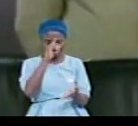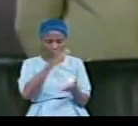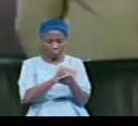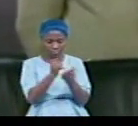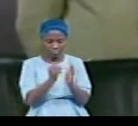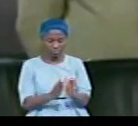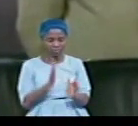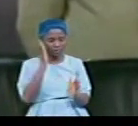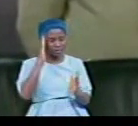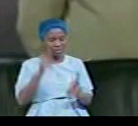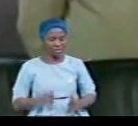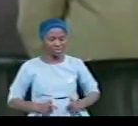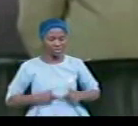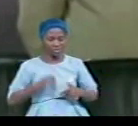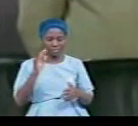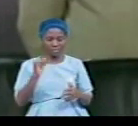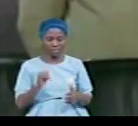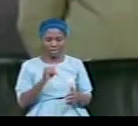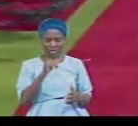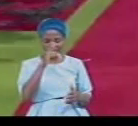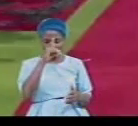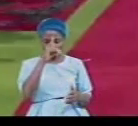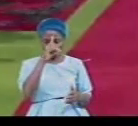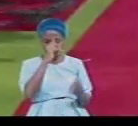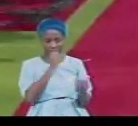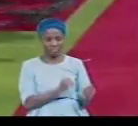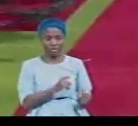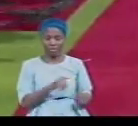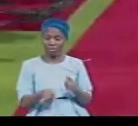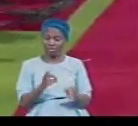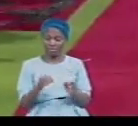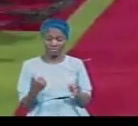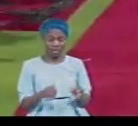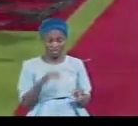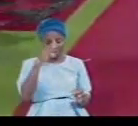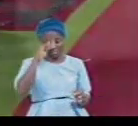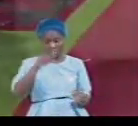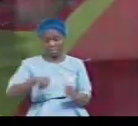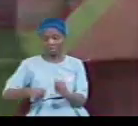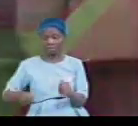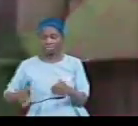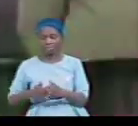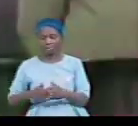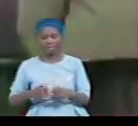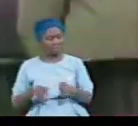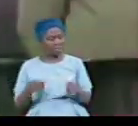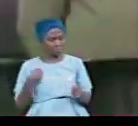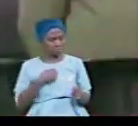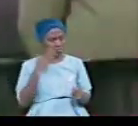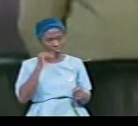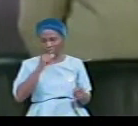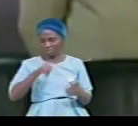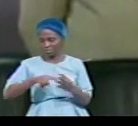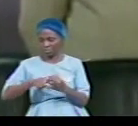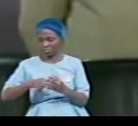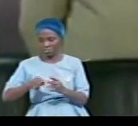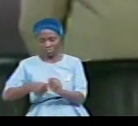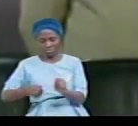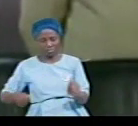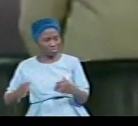any man draw back, we shall not draw back. All the faith that we need to continue unto the